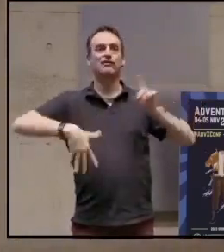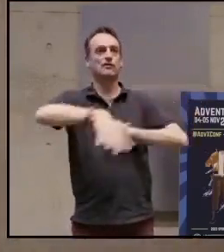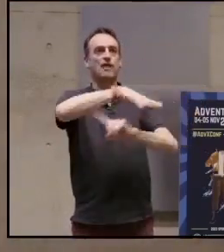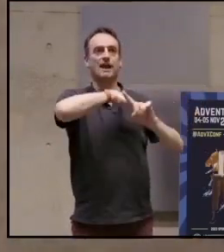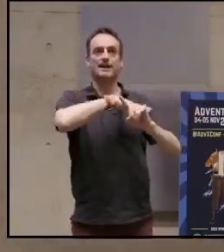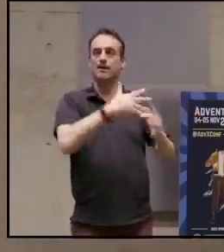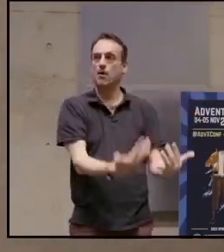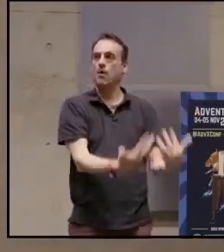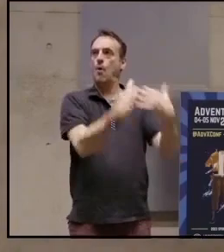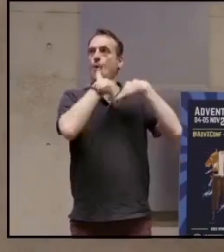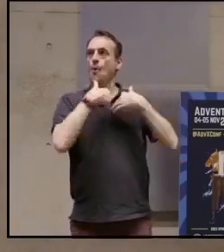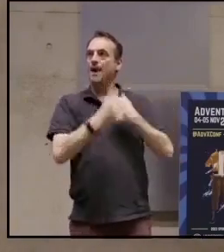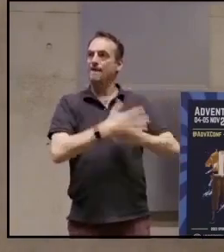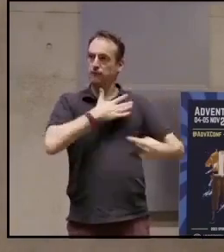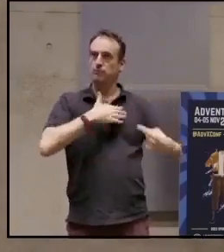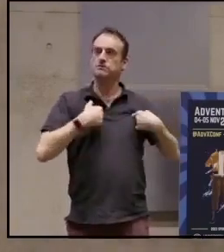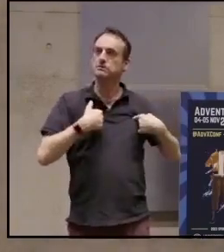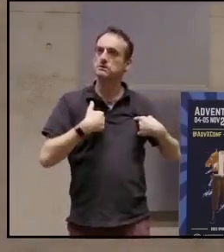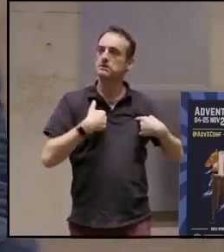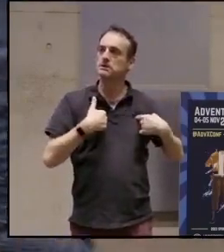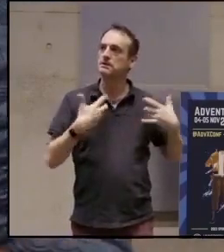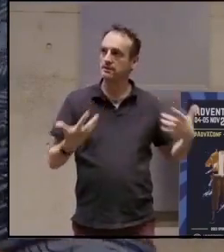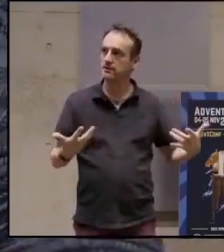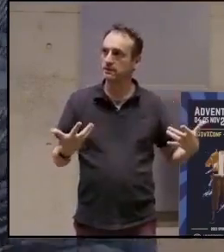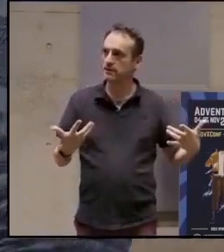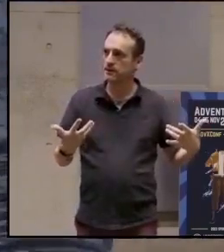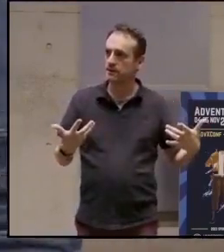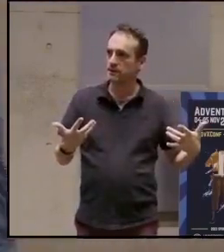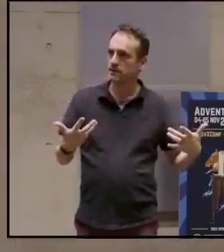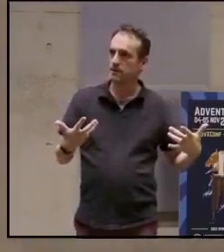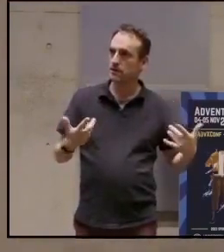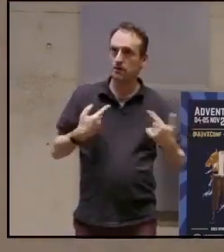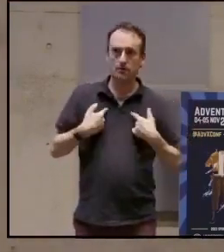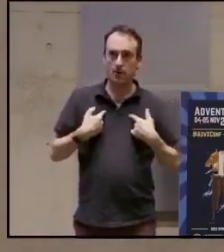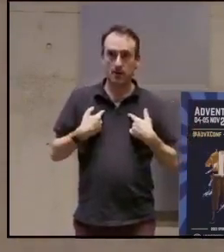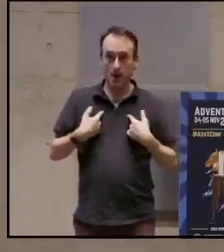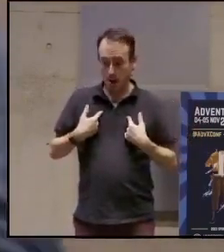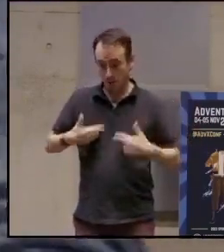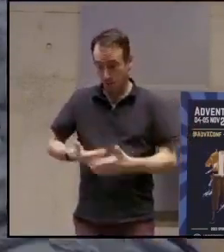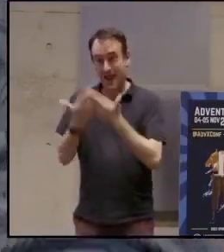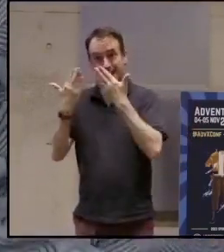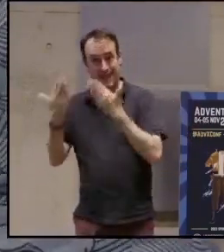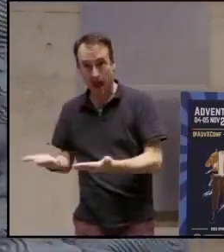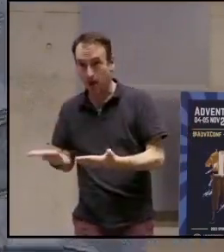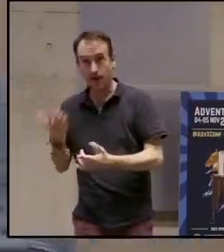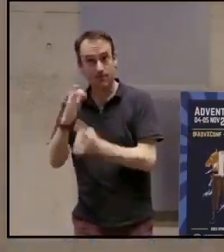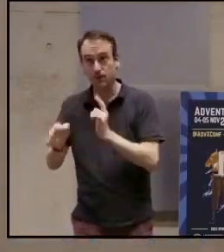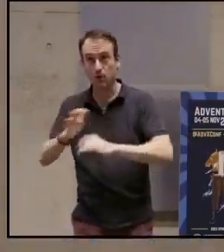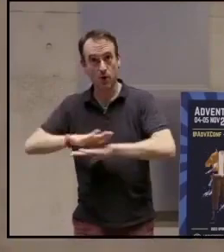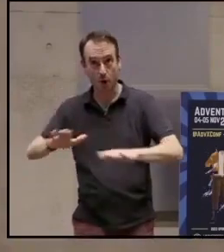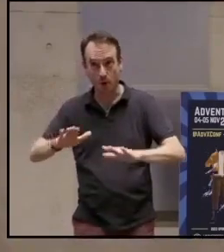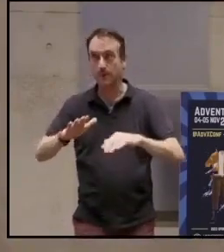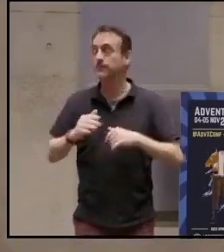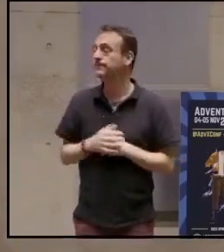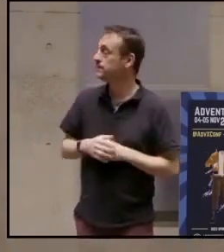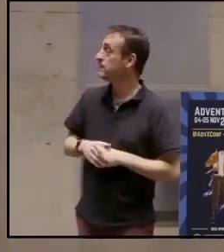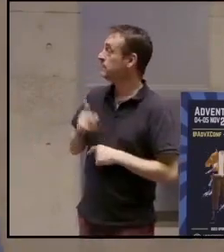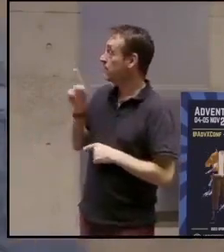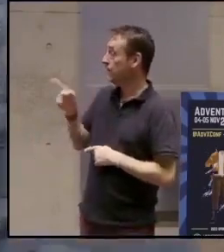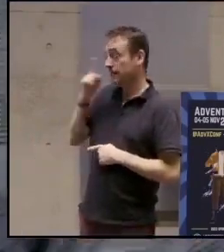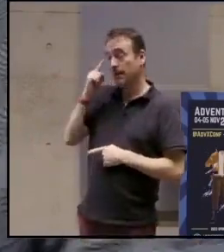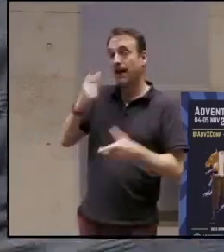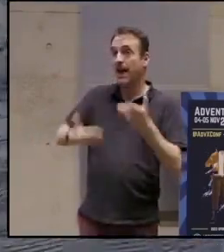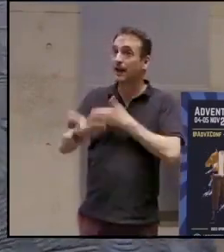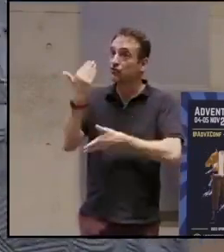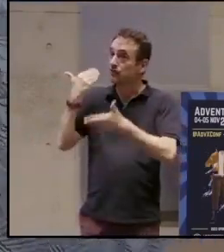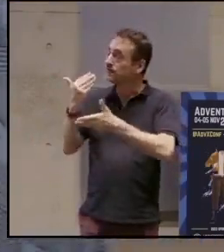now. So, let's think about how we think through history. Okay, so this is a bit of a model, and at the end of this slide, and don't worry, I'll tell you when it's